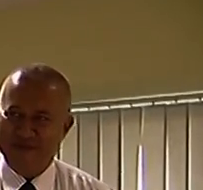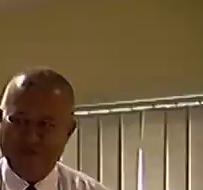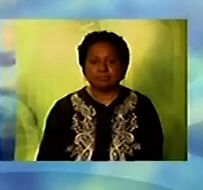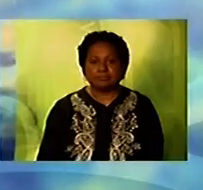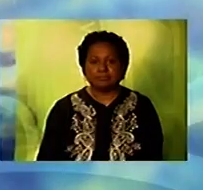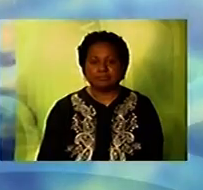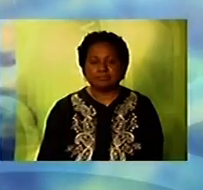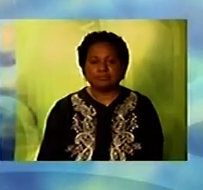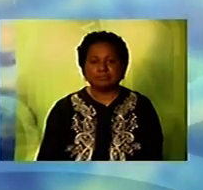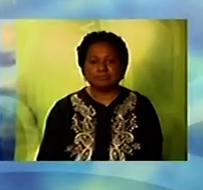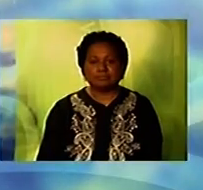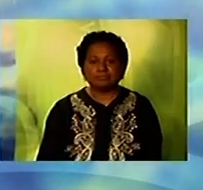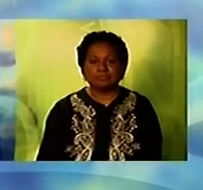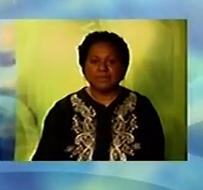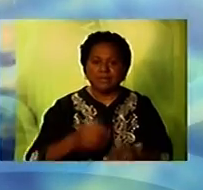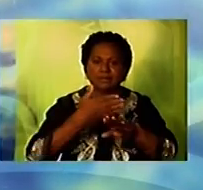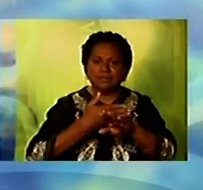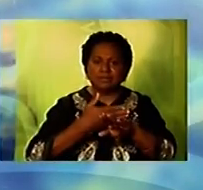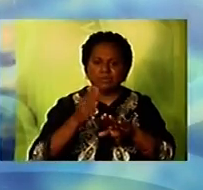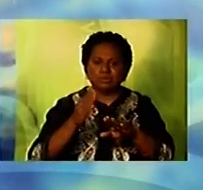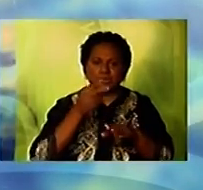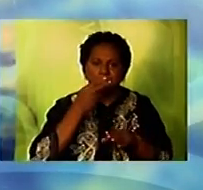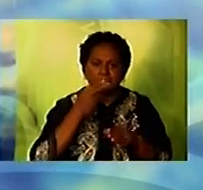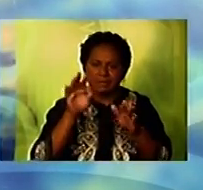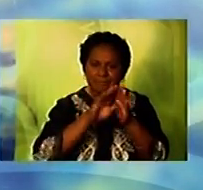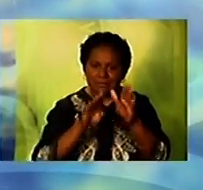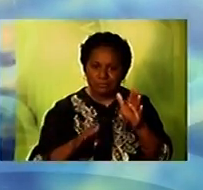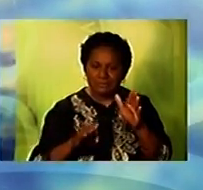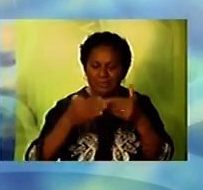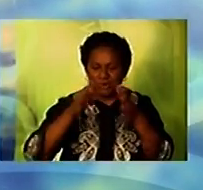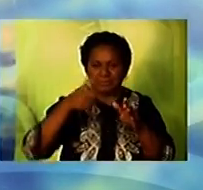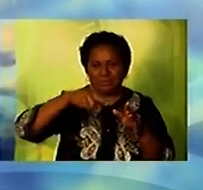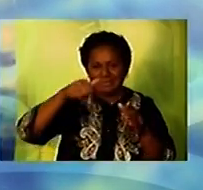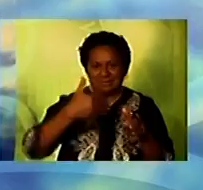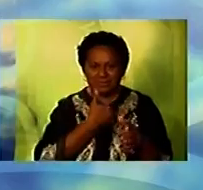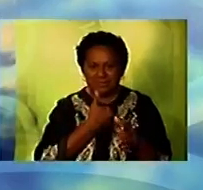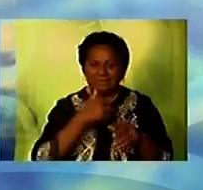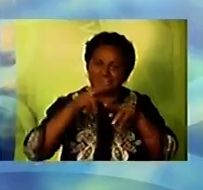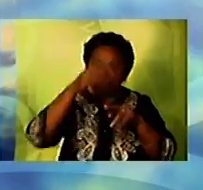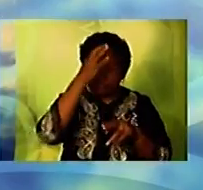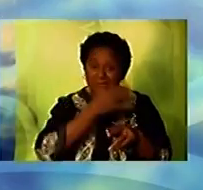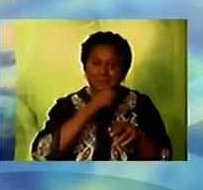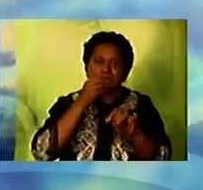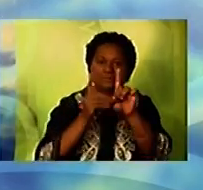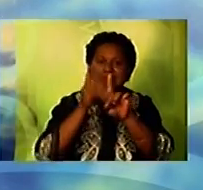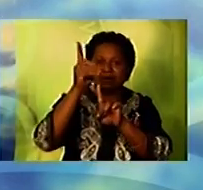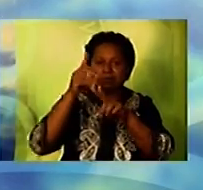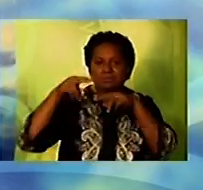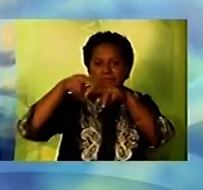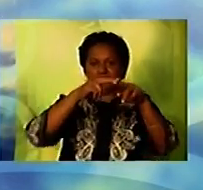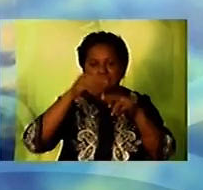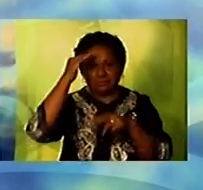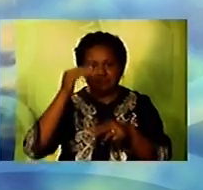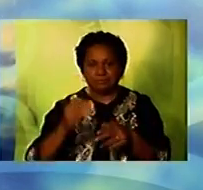taken. The upgraded British American tobacco factory opened in Suva this morning, another investment government believes will boost economic